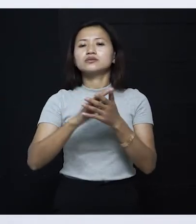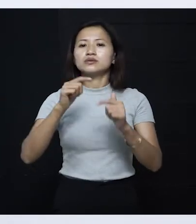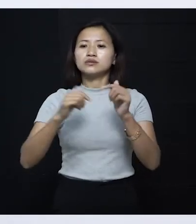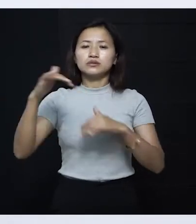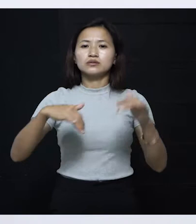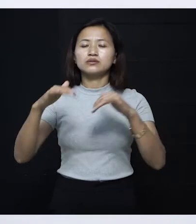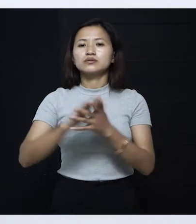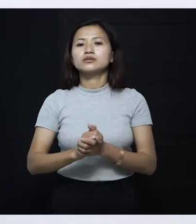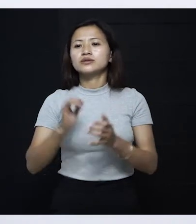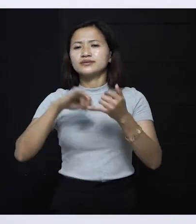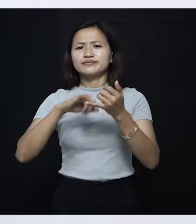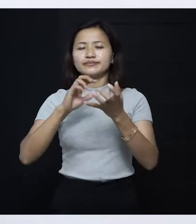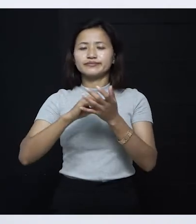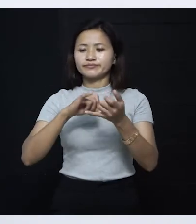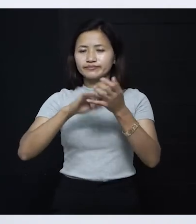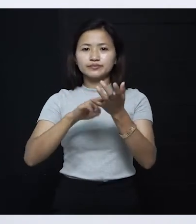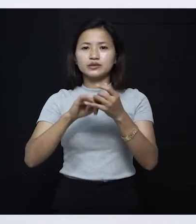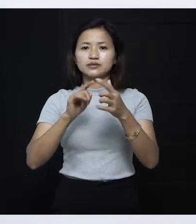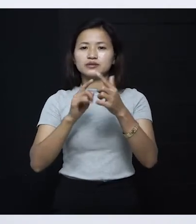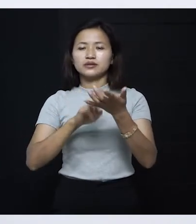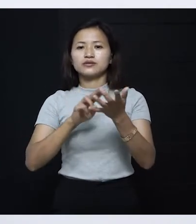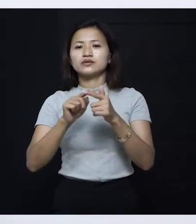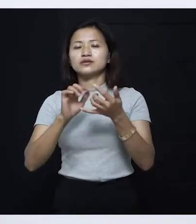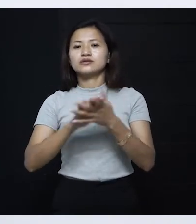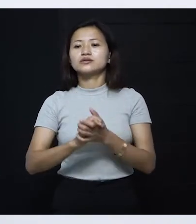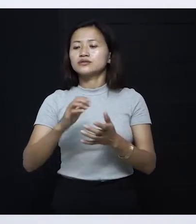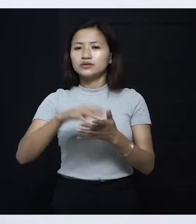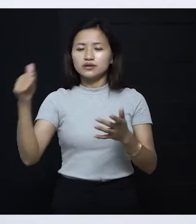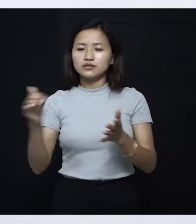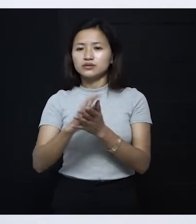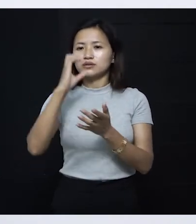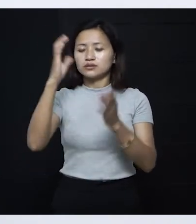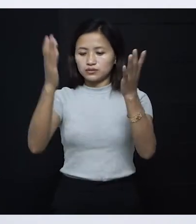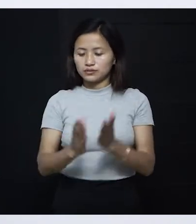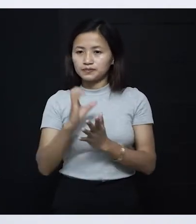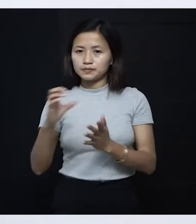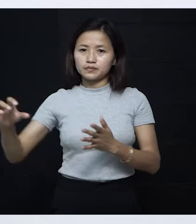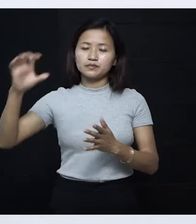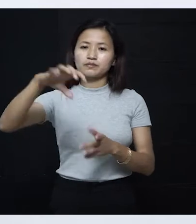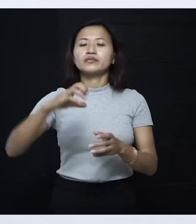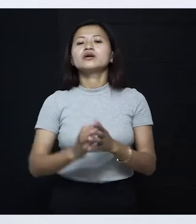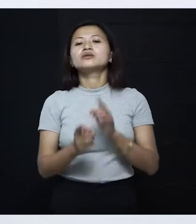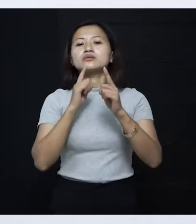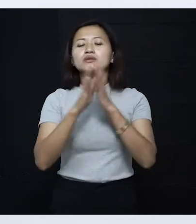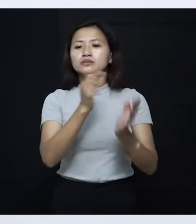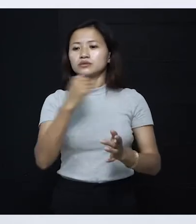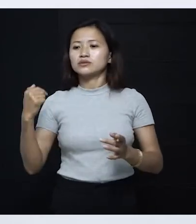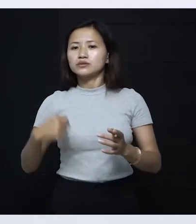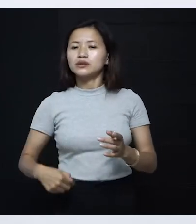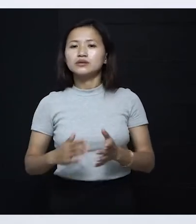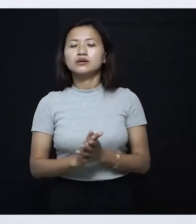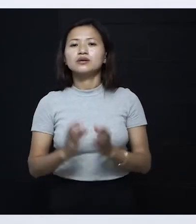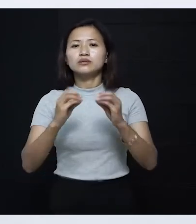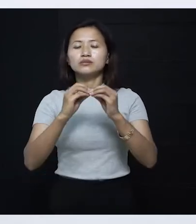Nagaland is a sensitive state because we are close to other countries. Other countries means we are talking about China, okay?